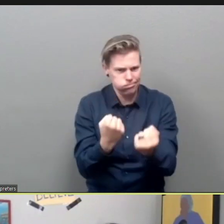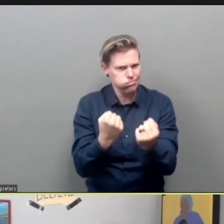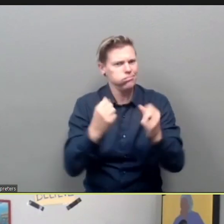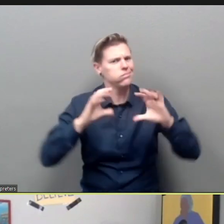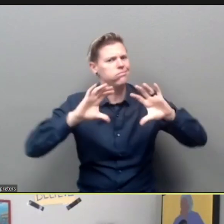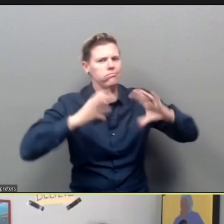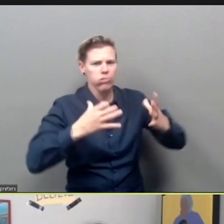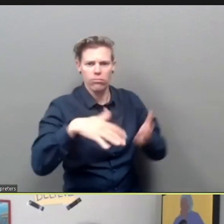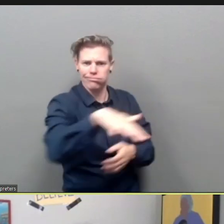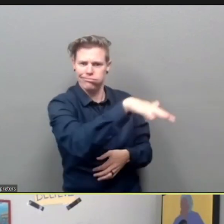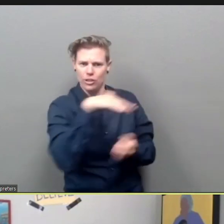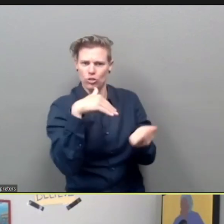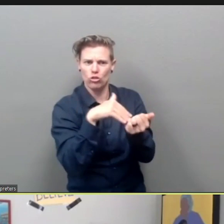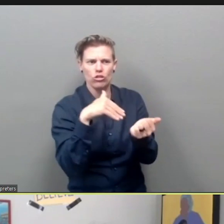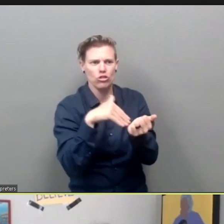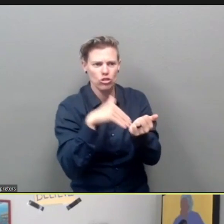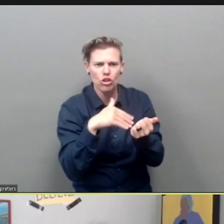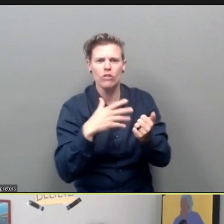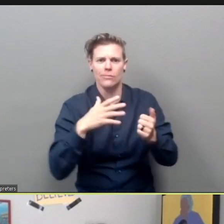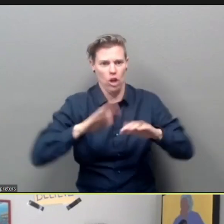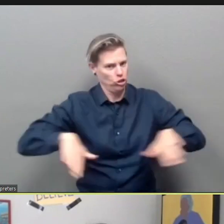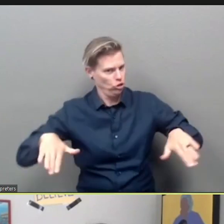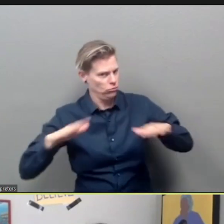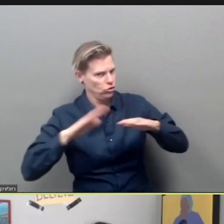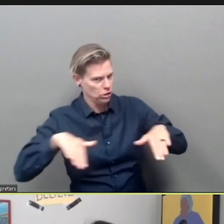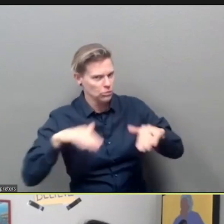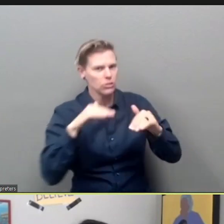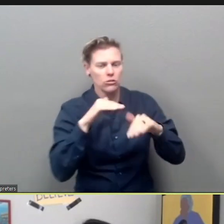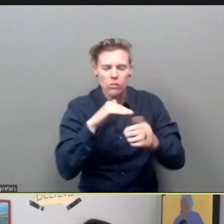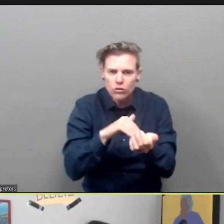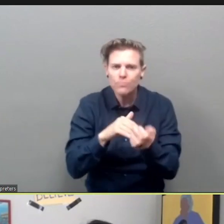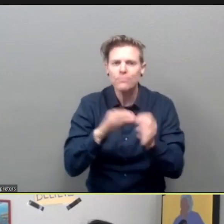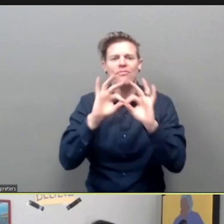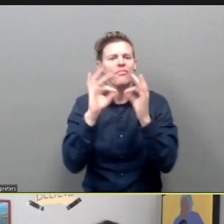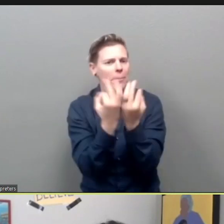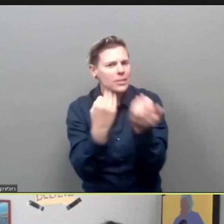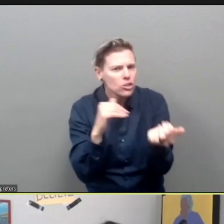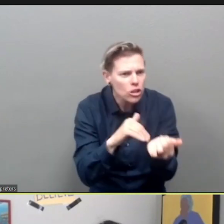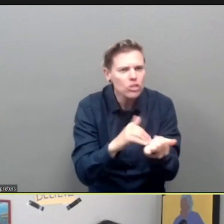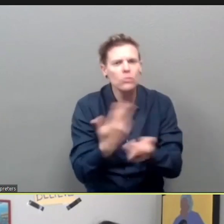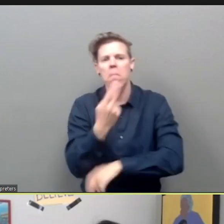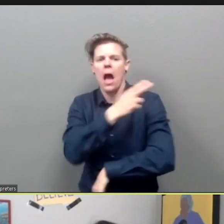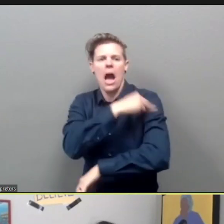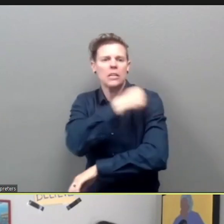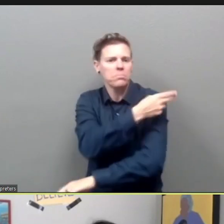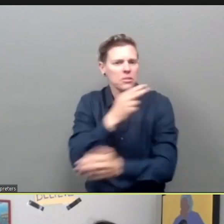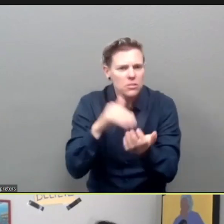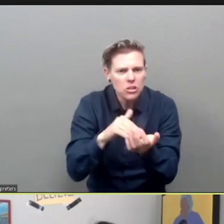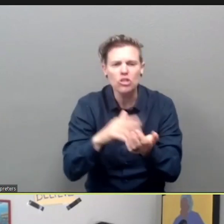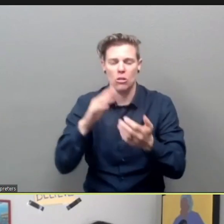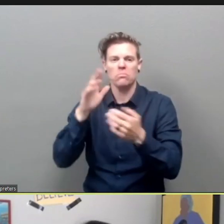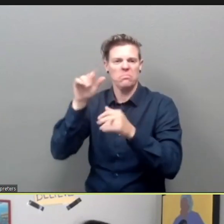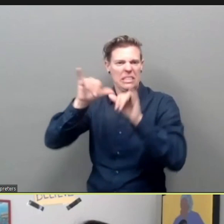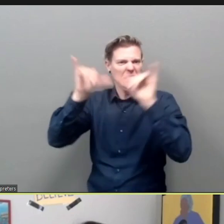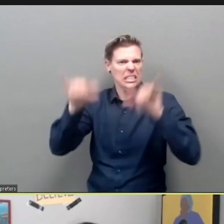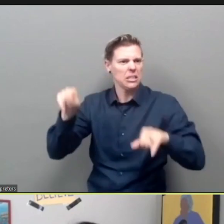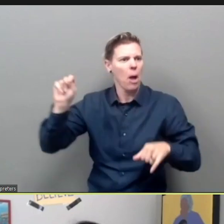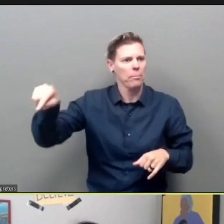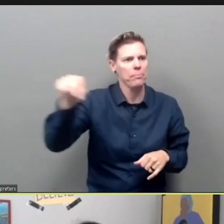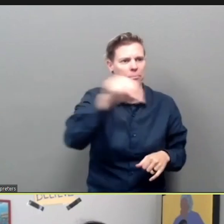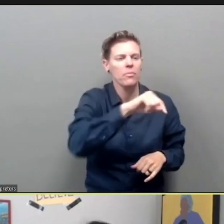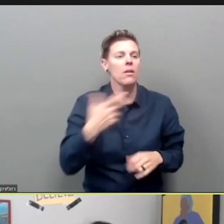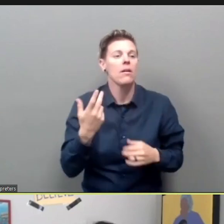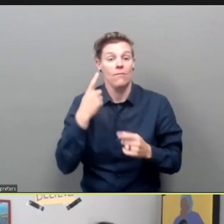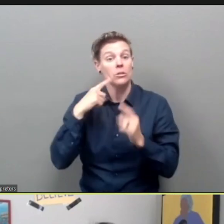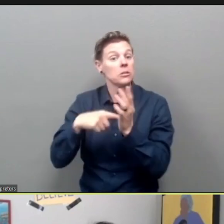are pediatricians, family physicians, different hospital systems throughout New Mexico, like Presbyterian and their